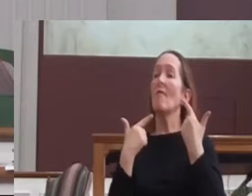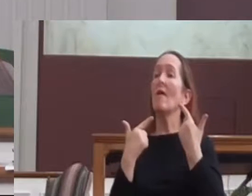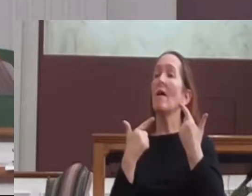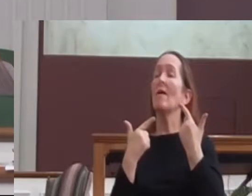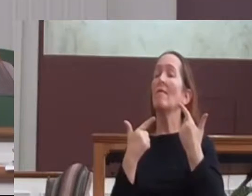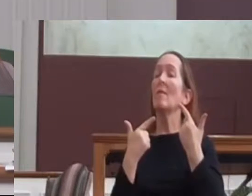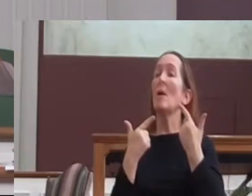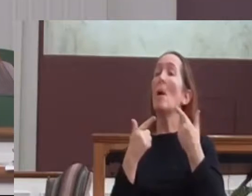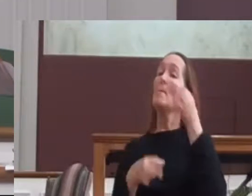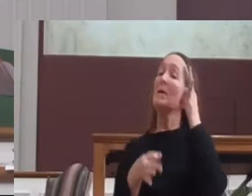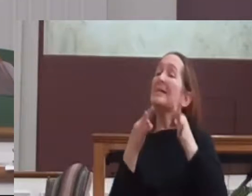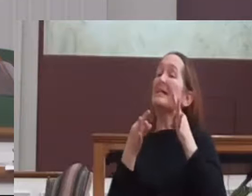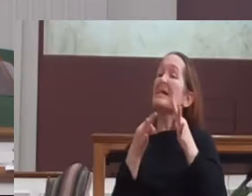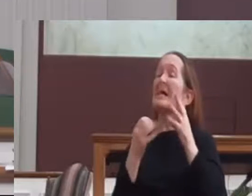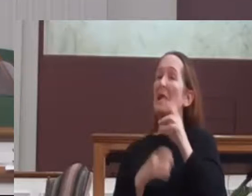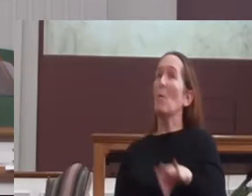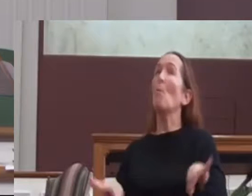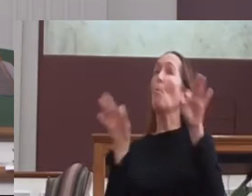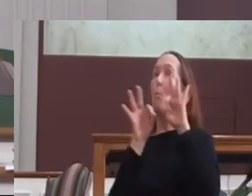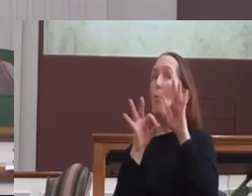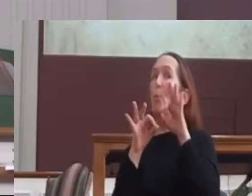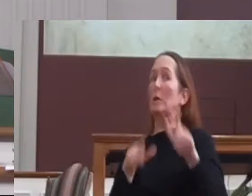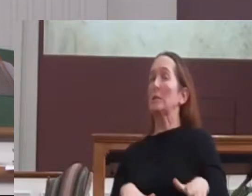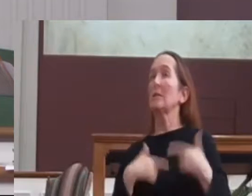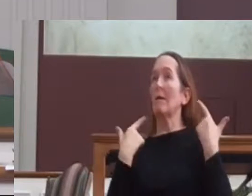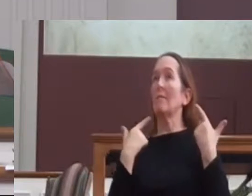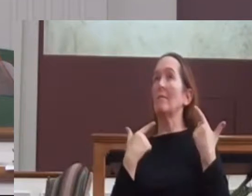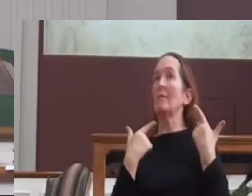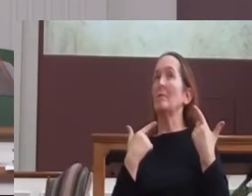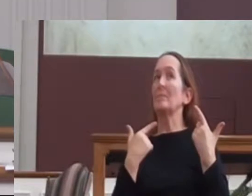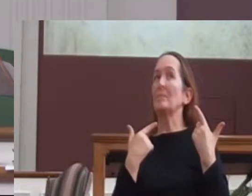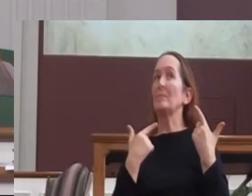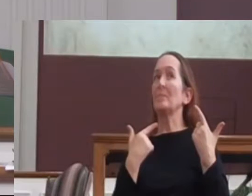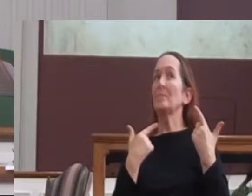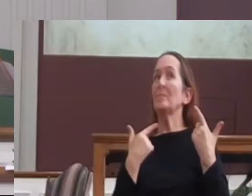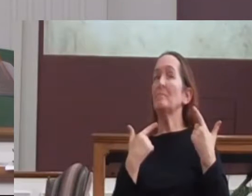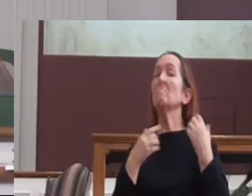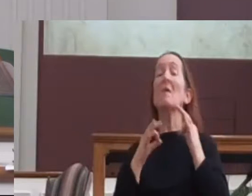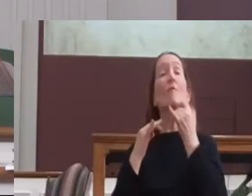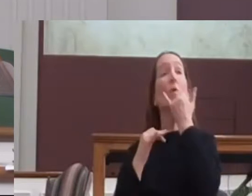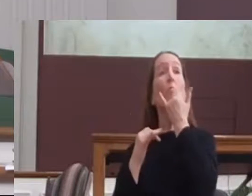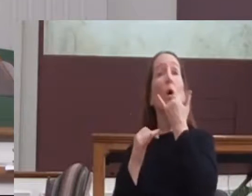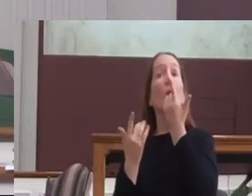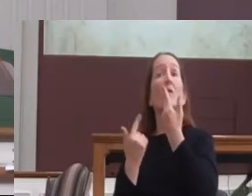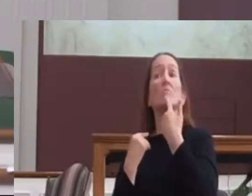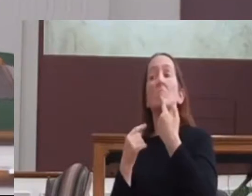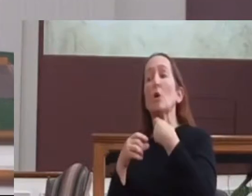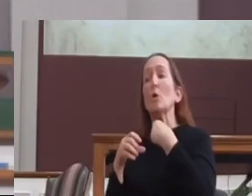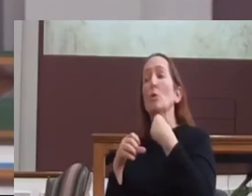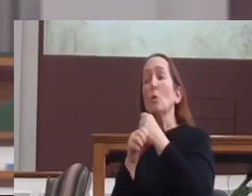being determined or being a determining factor of its worth.